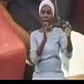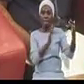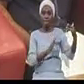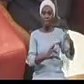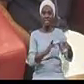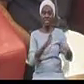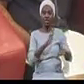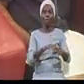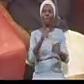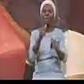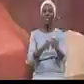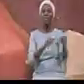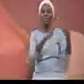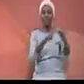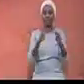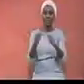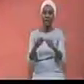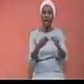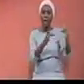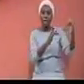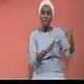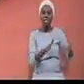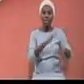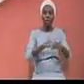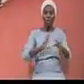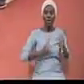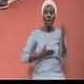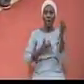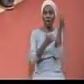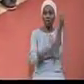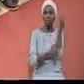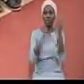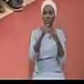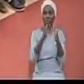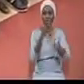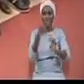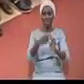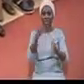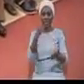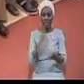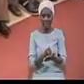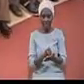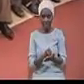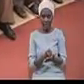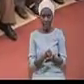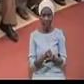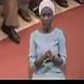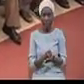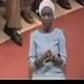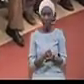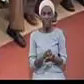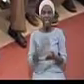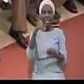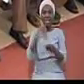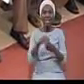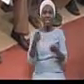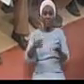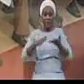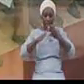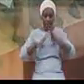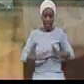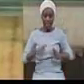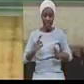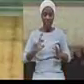community. And mercy upon our country in Jesus' name. In the peace of our country, we have peace. In